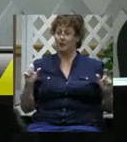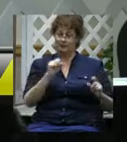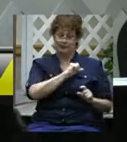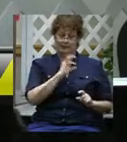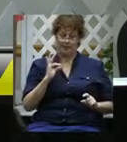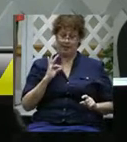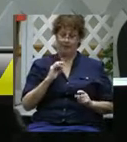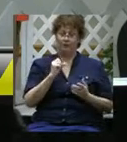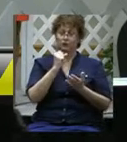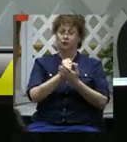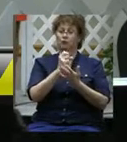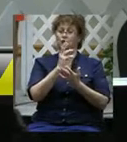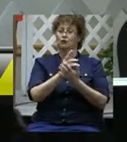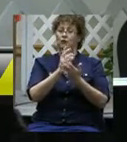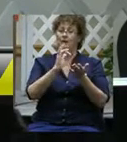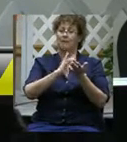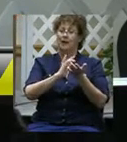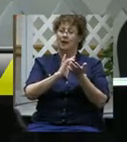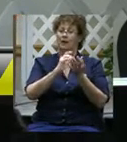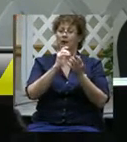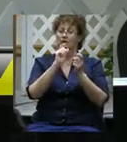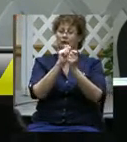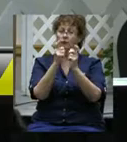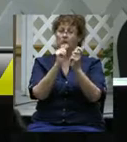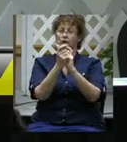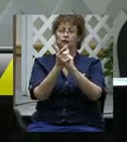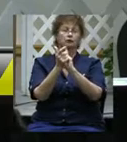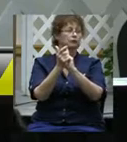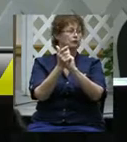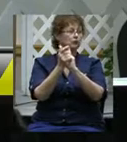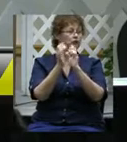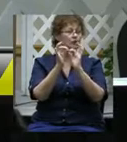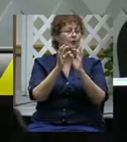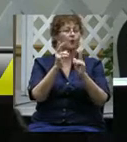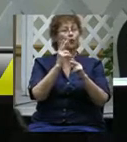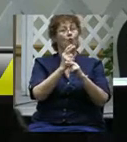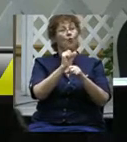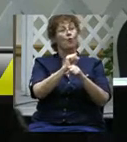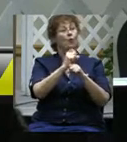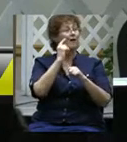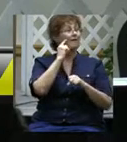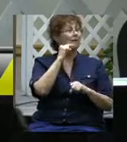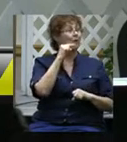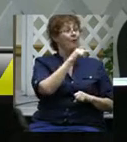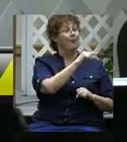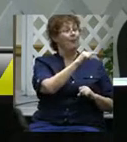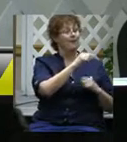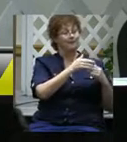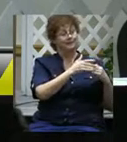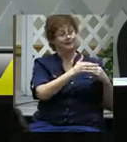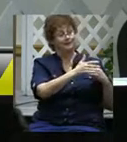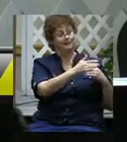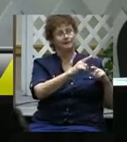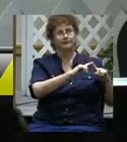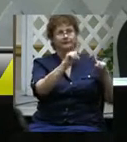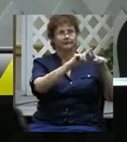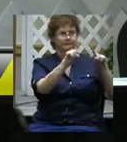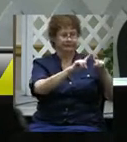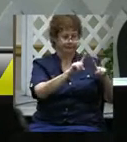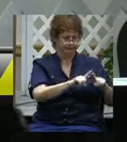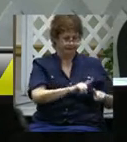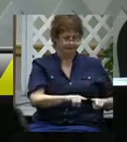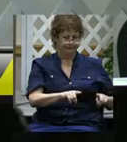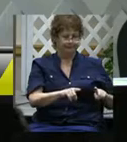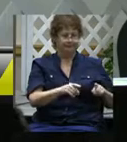social services, medical interpreters, and translators working for DSHS throughout its many divisions and programs.